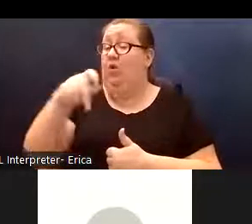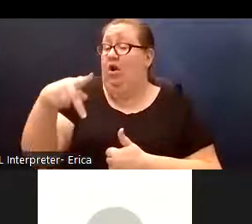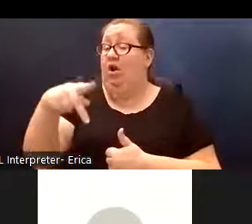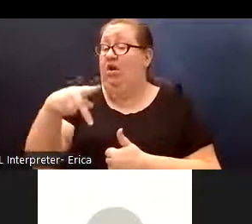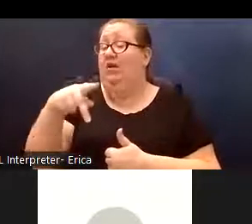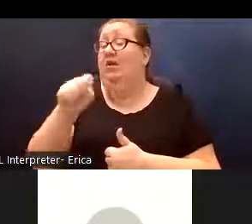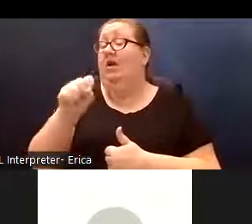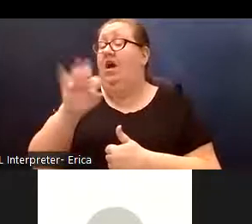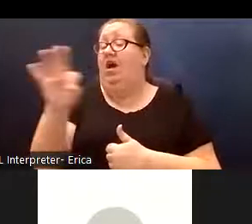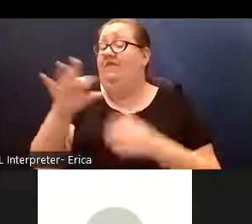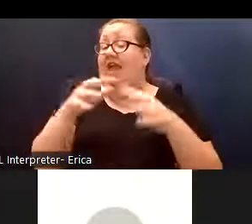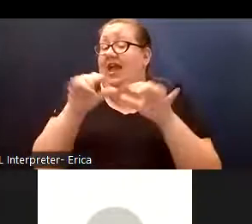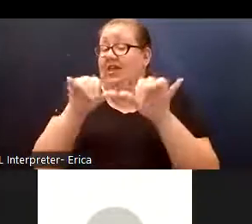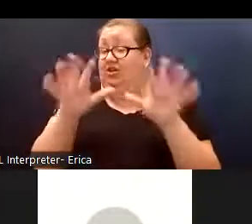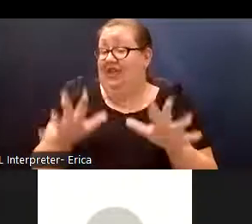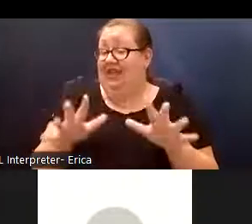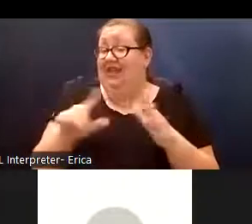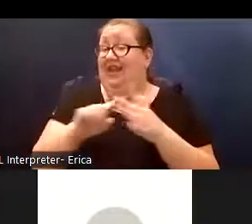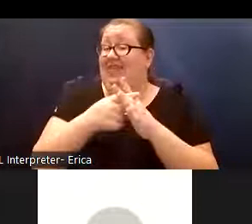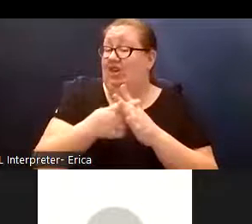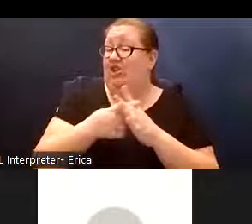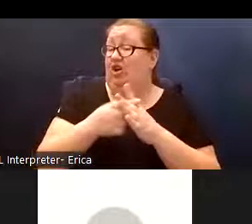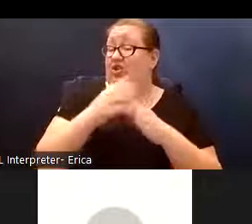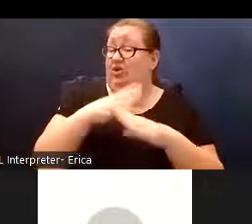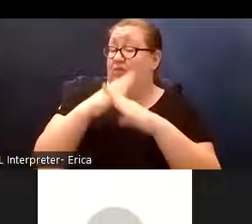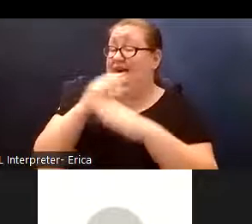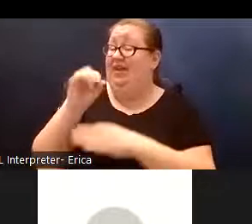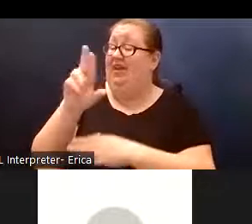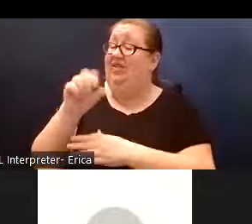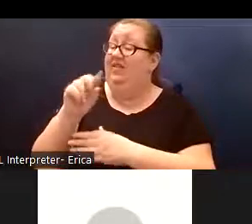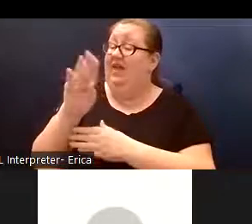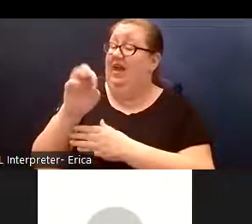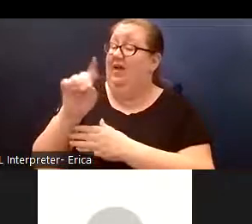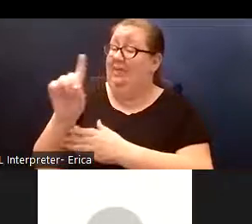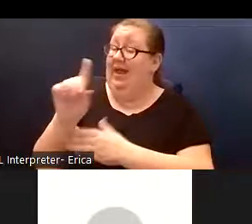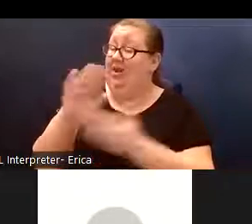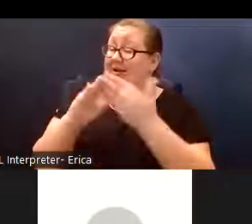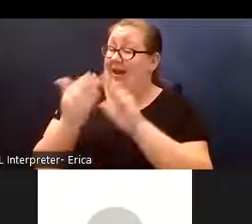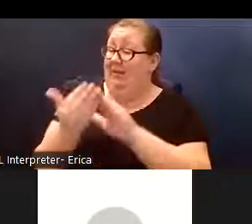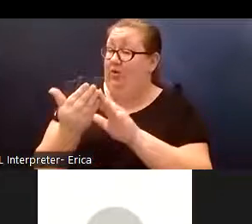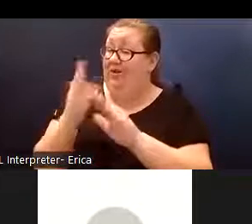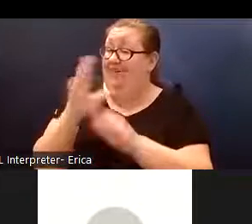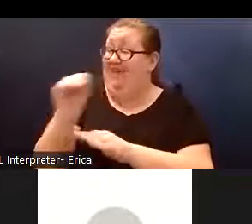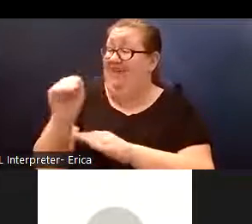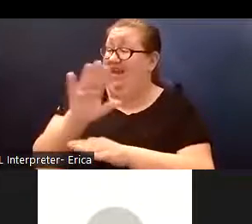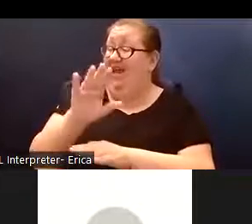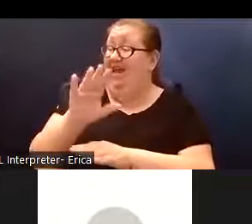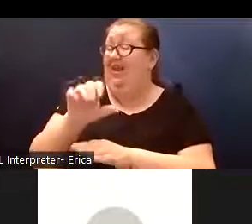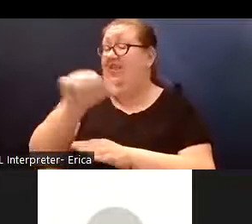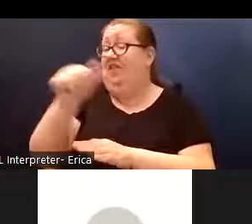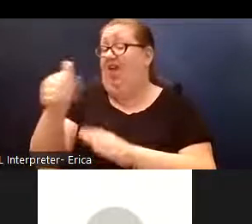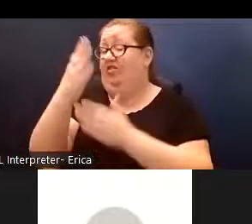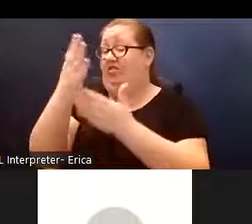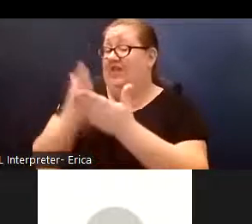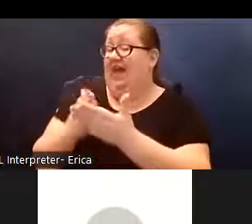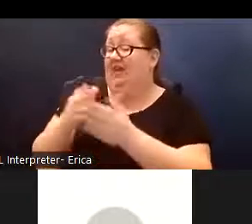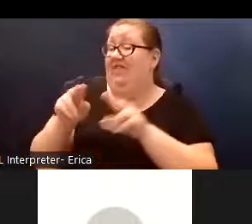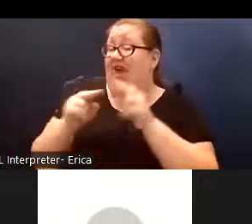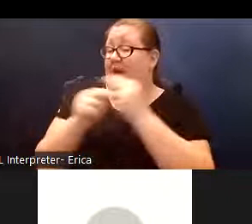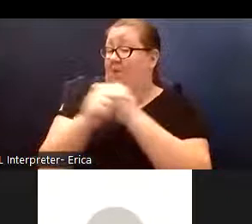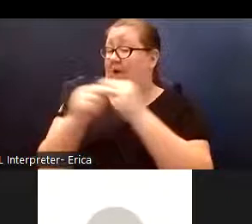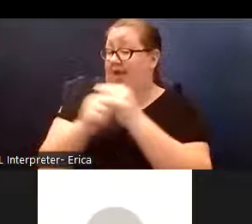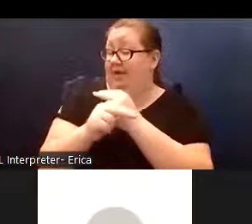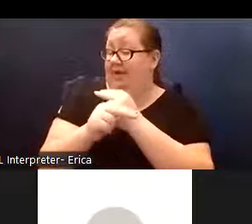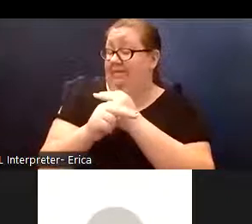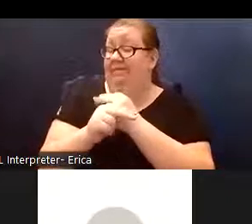to protect the Ironbound neighborhood and the areas on the other side of the highway here. So